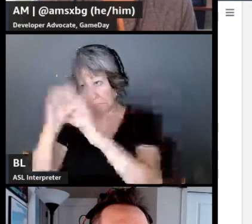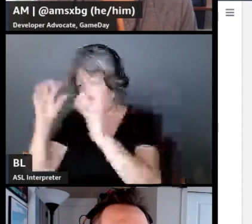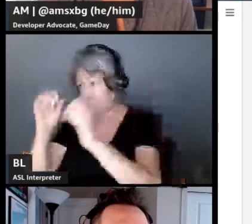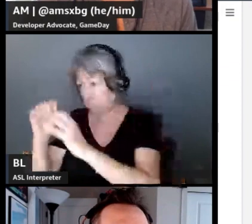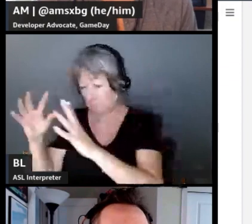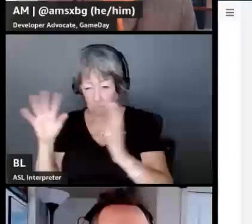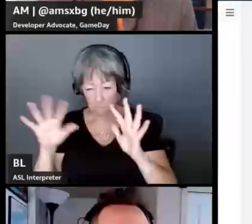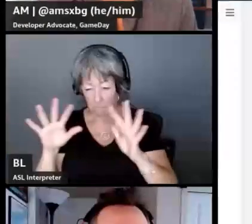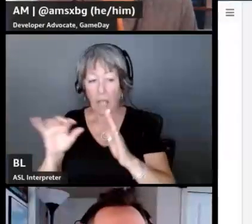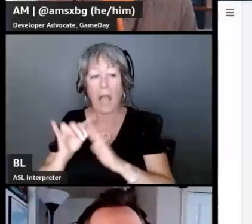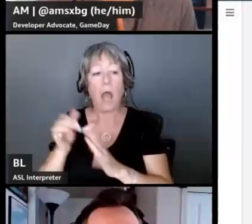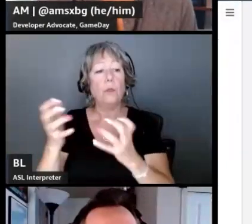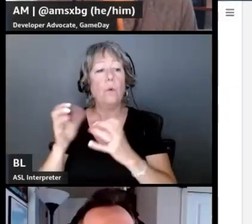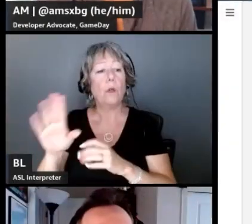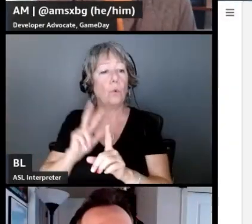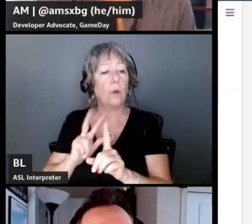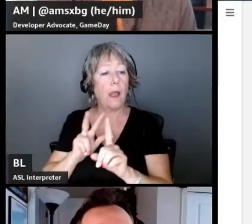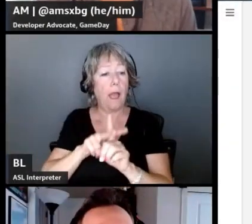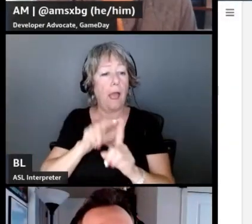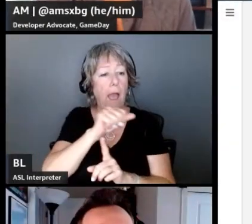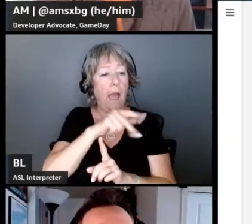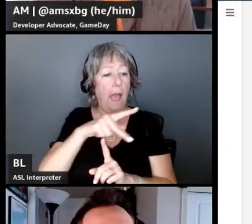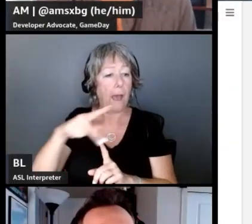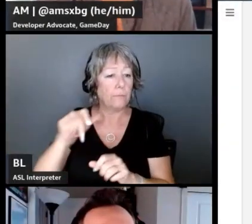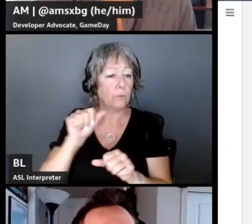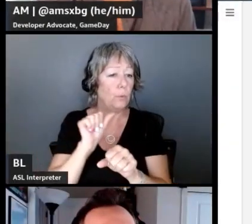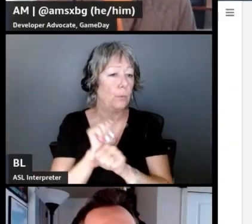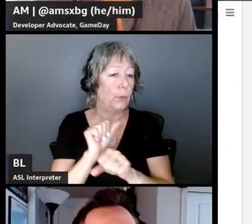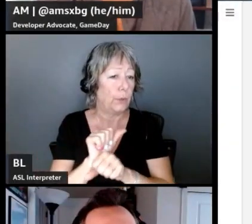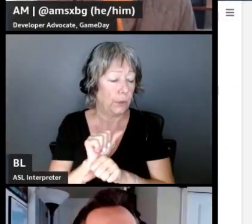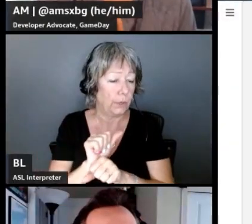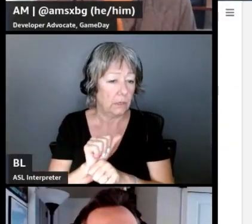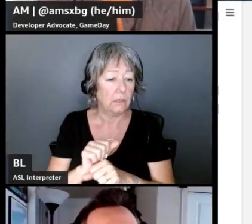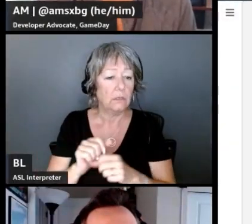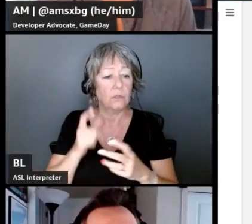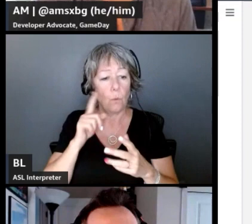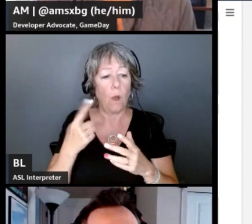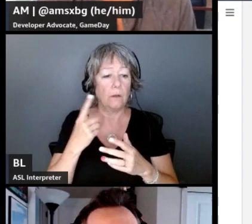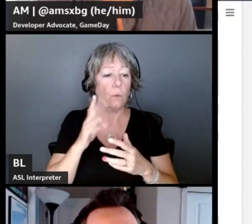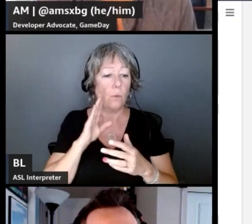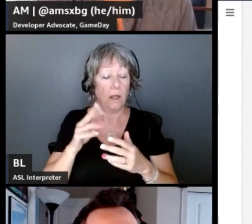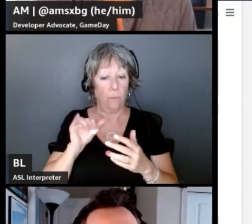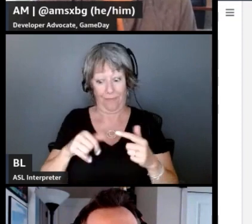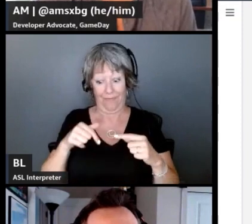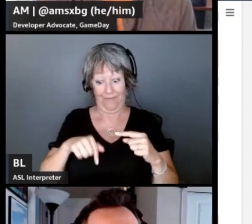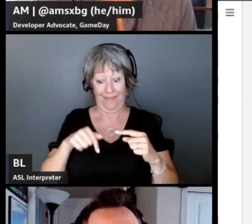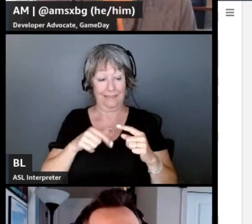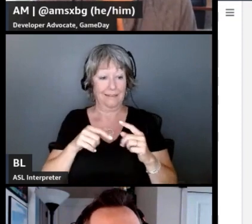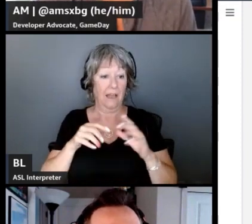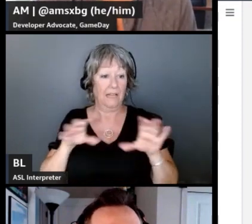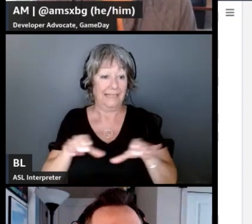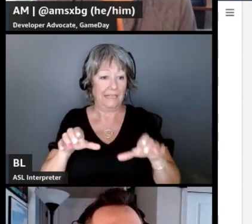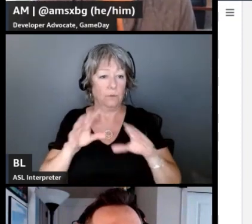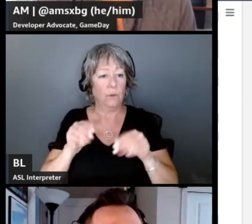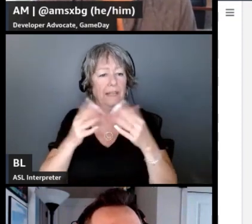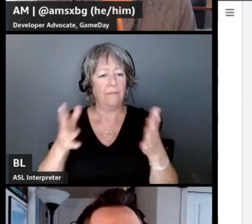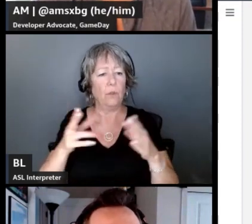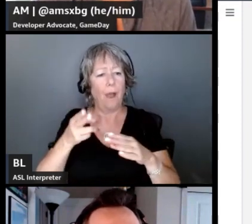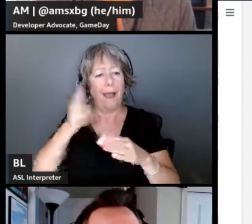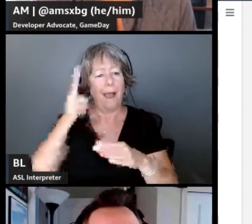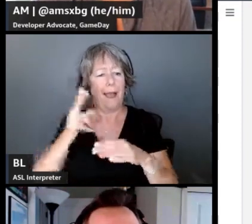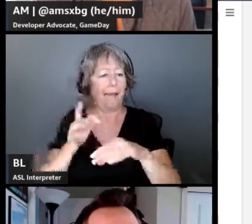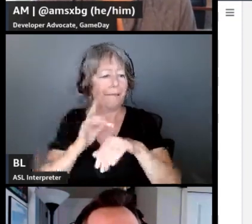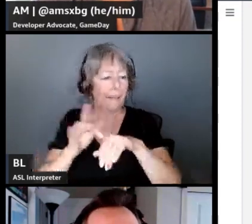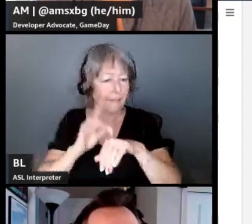your application to react, right? One of the things that multi-AZ with standby essentially does is it not only provides you high availability, but it also ensures